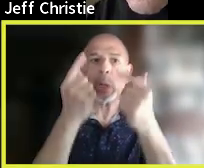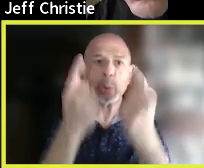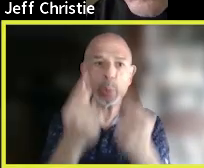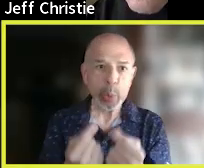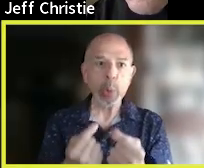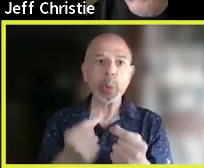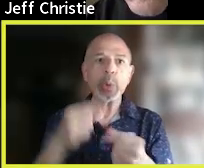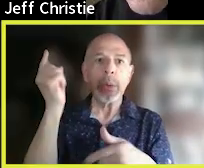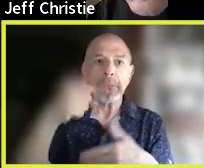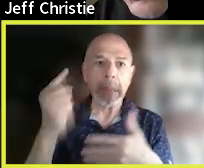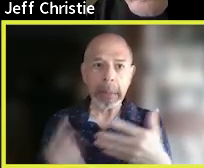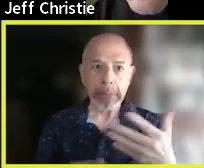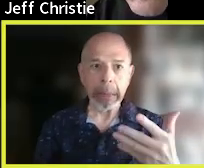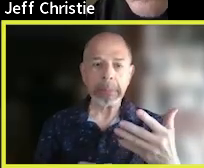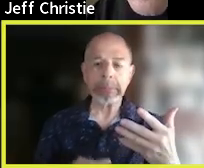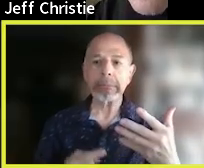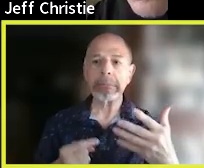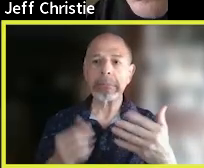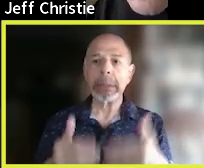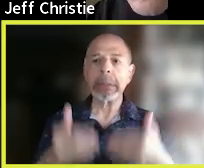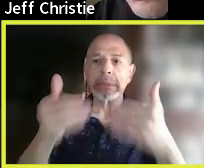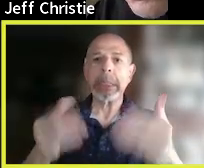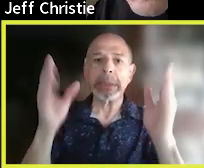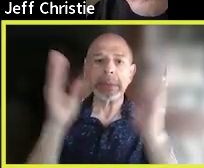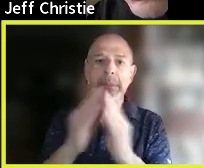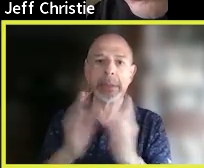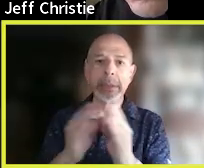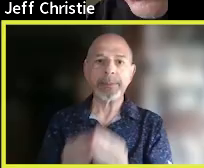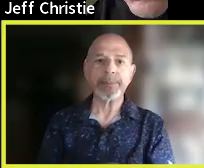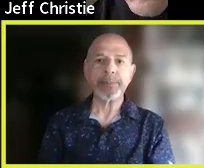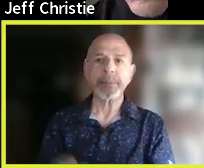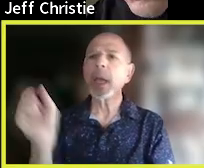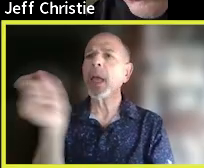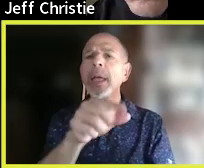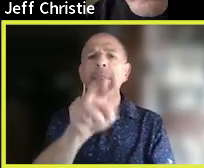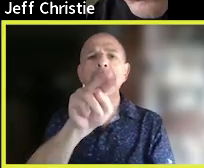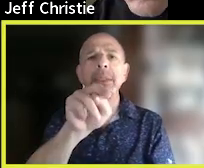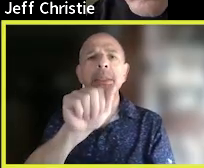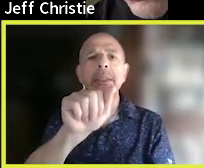have that for the next forum. And is Natalie on the call?